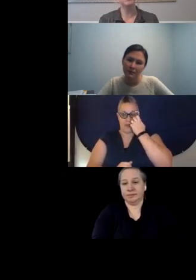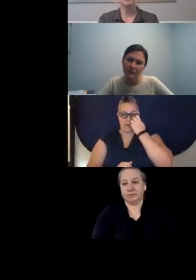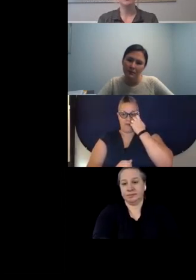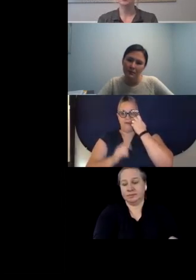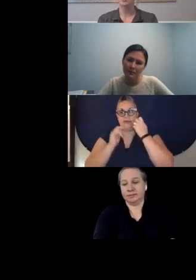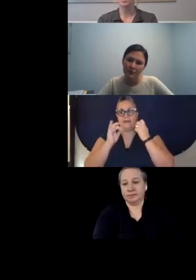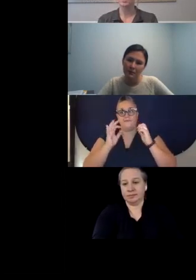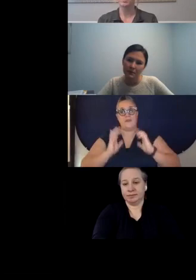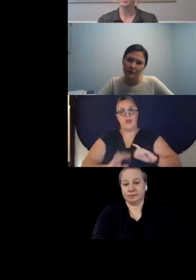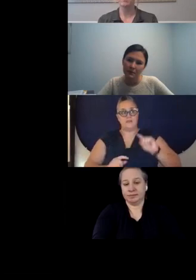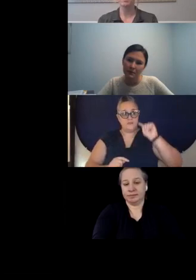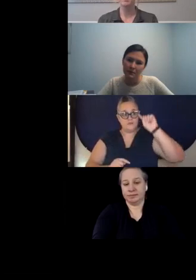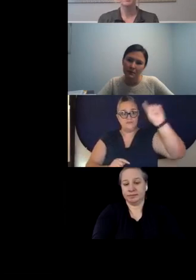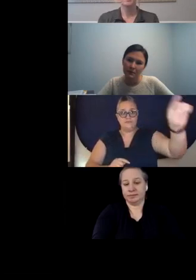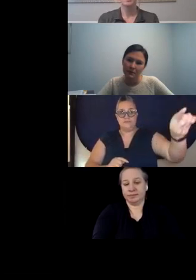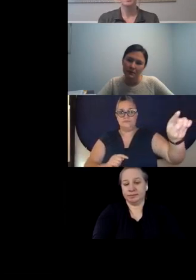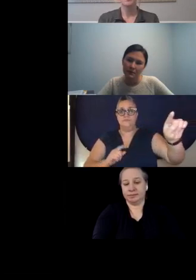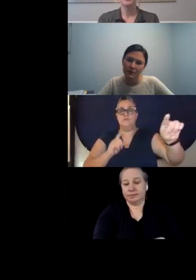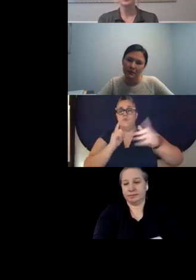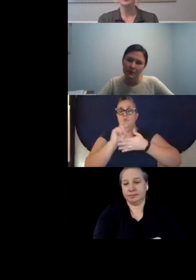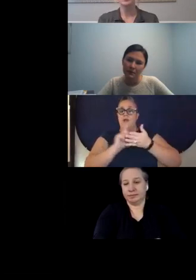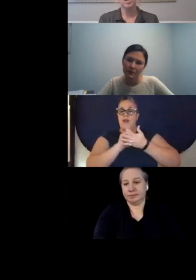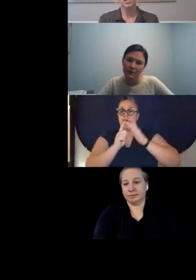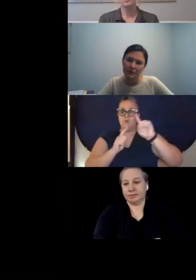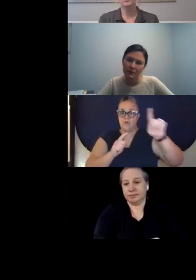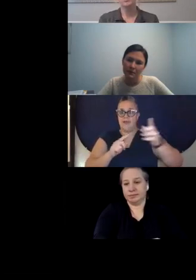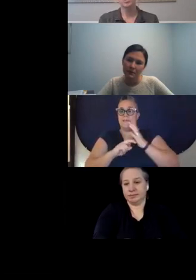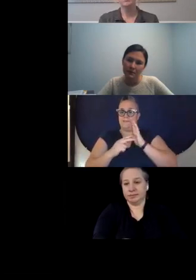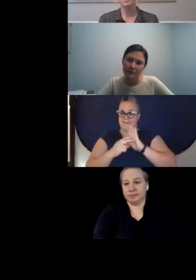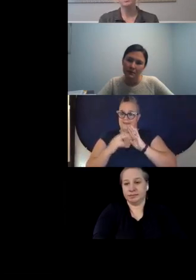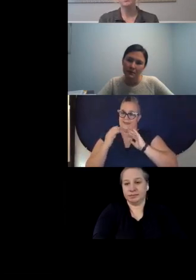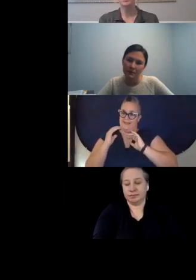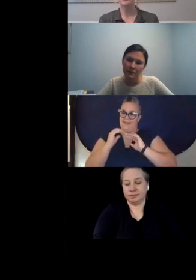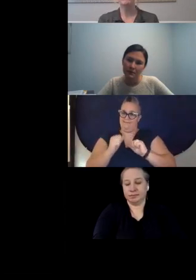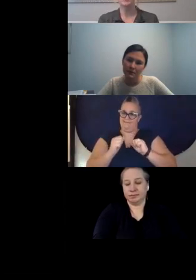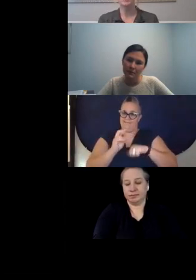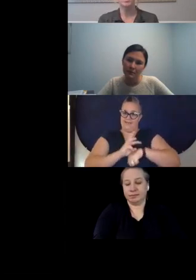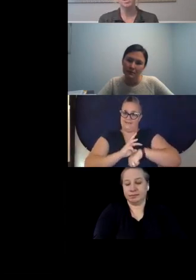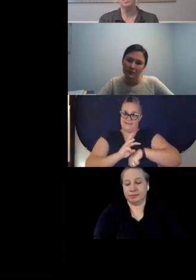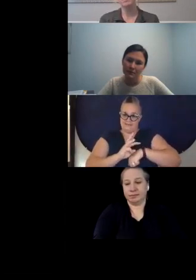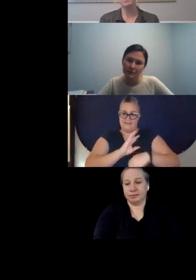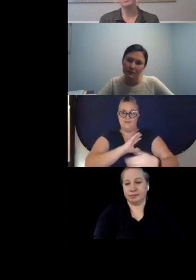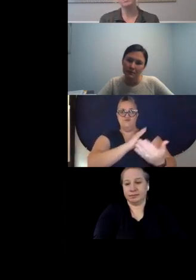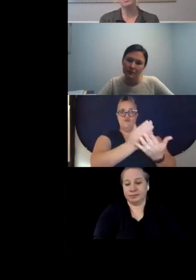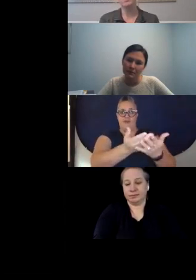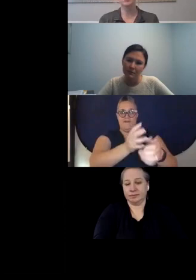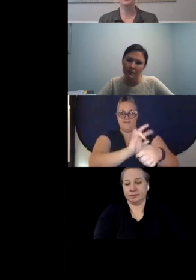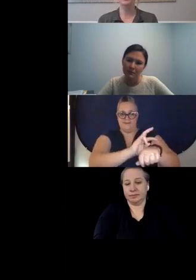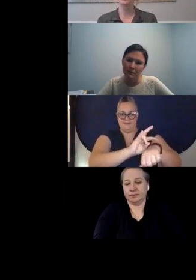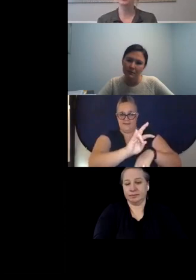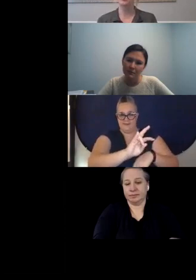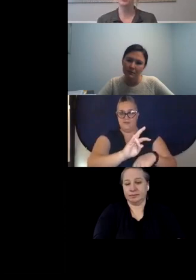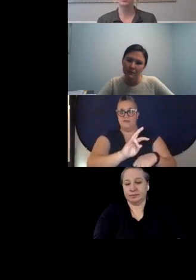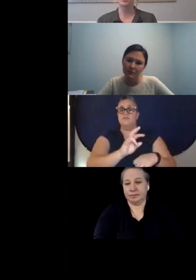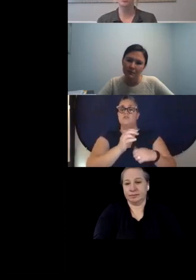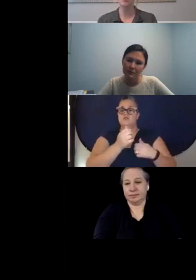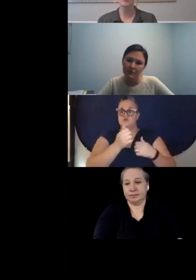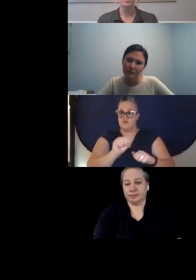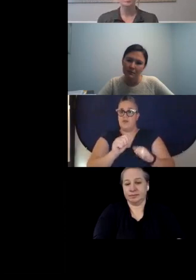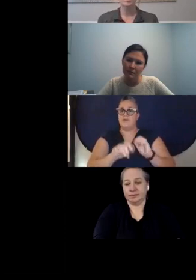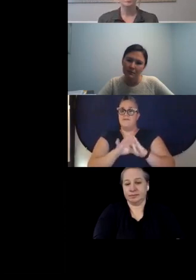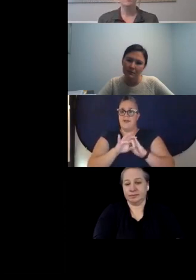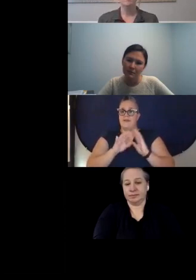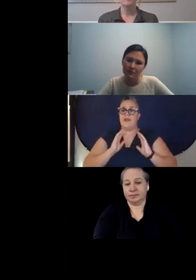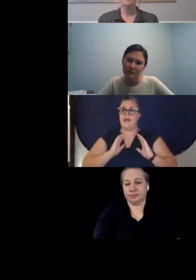6 a.m. and you're getting there at 7. We do try to obviously put you at the customer that's closest to your